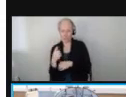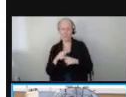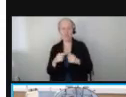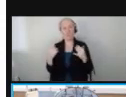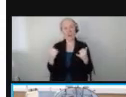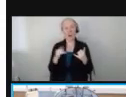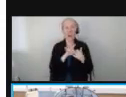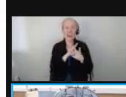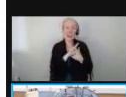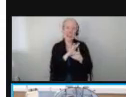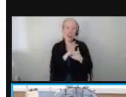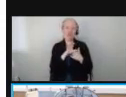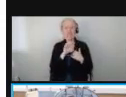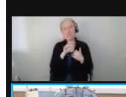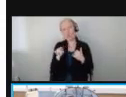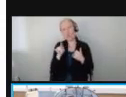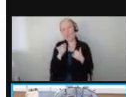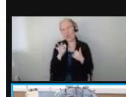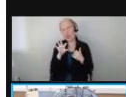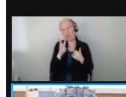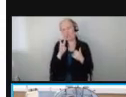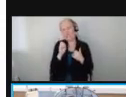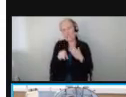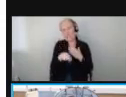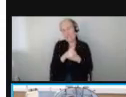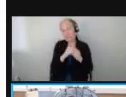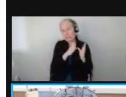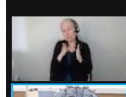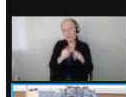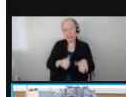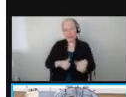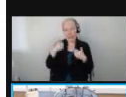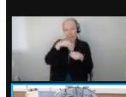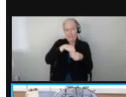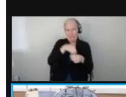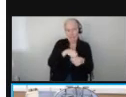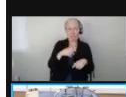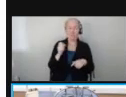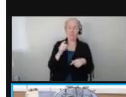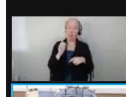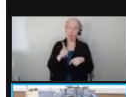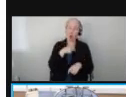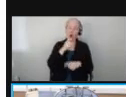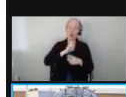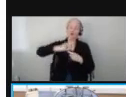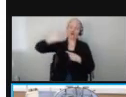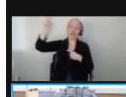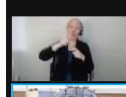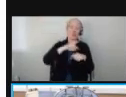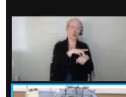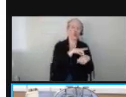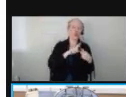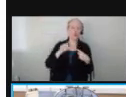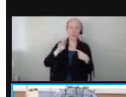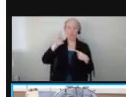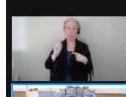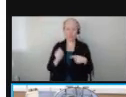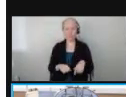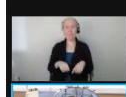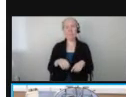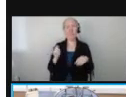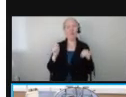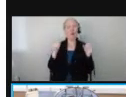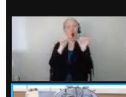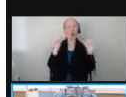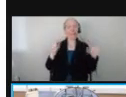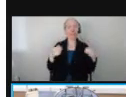range. You've got a long travel time from Earth to get to Mars. The architectures we're looking at now, we're only in Mars orbit